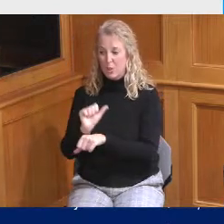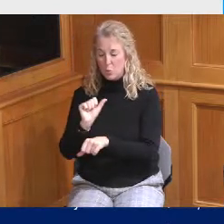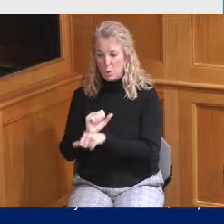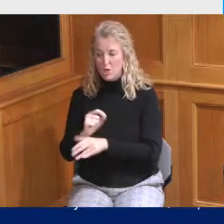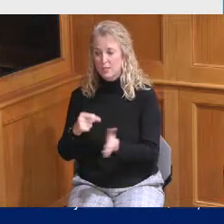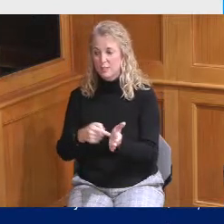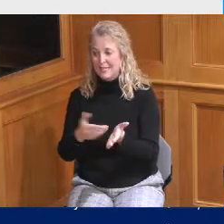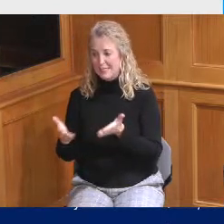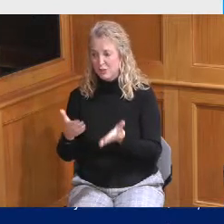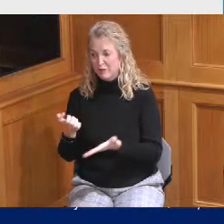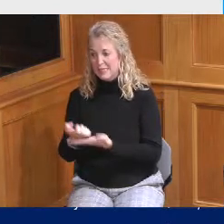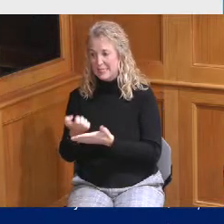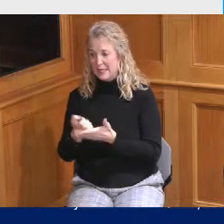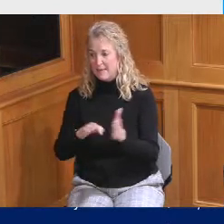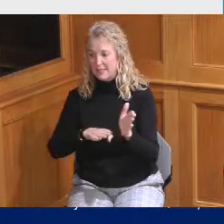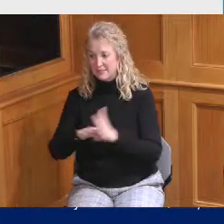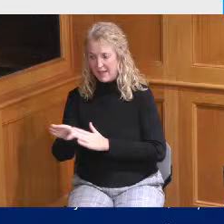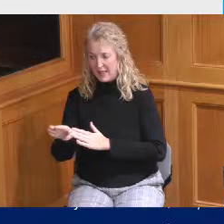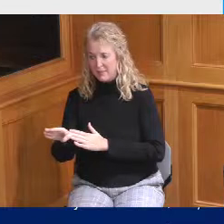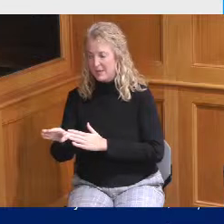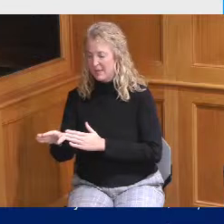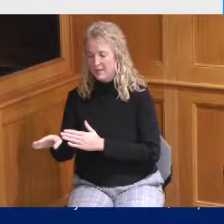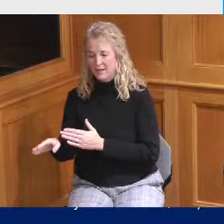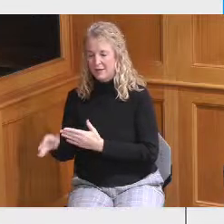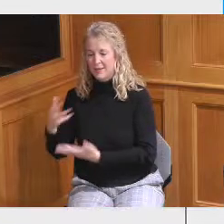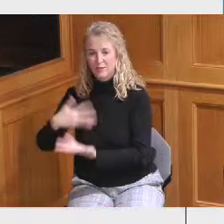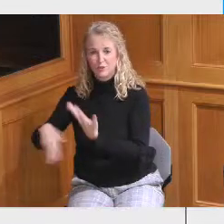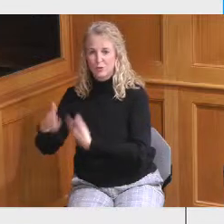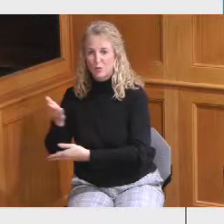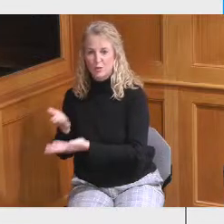service, economic development, and social services.